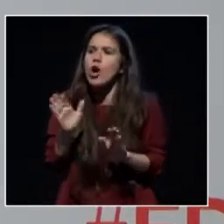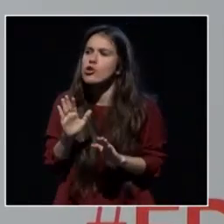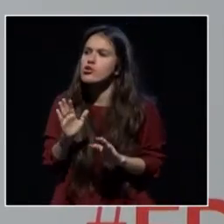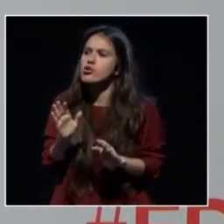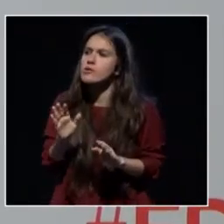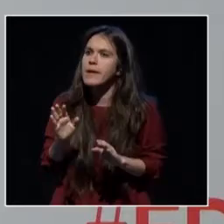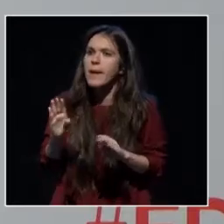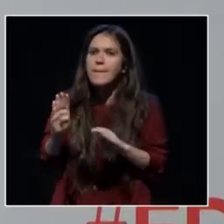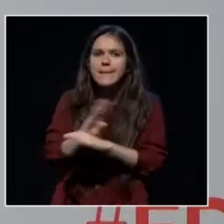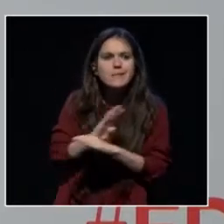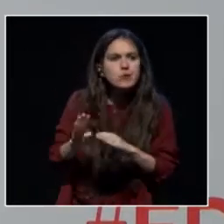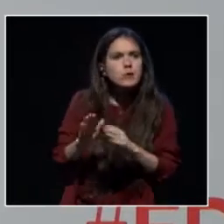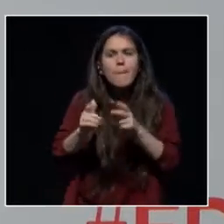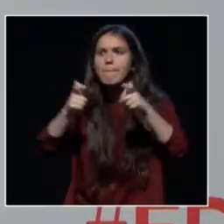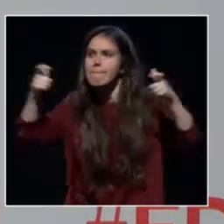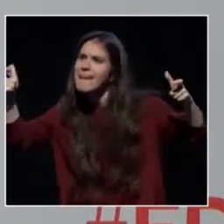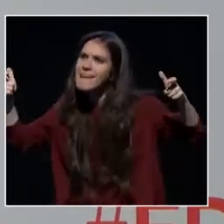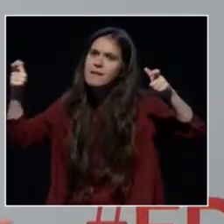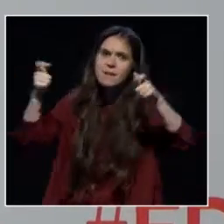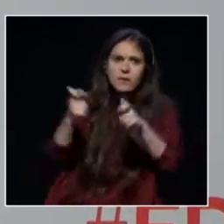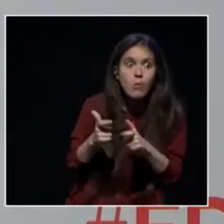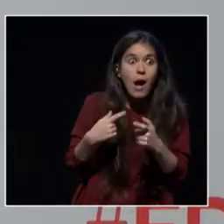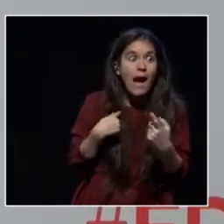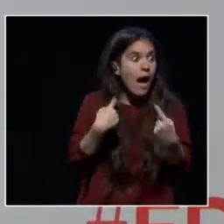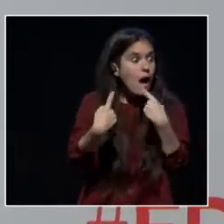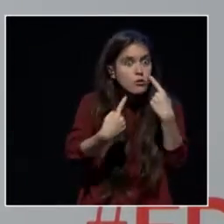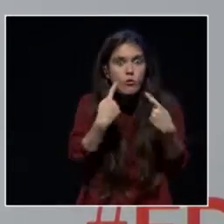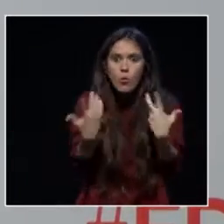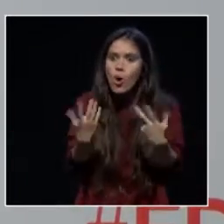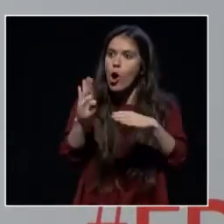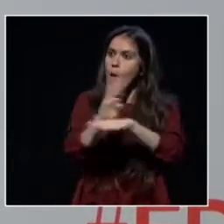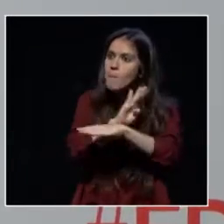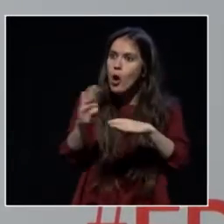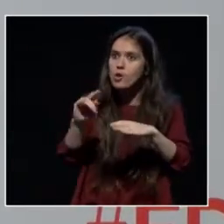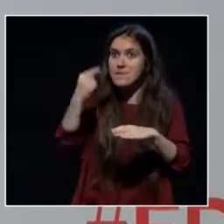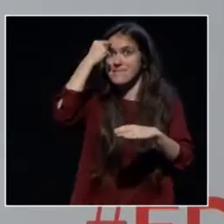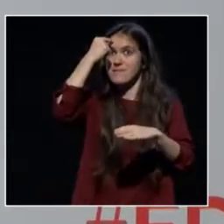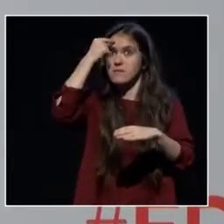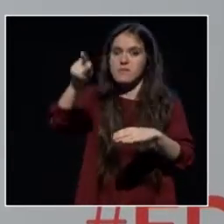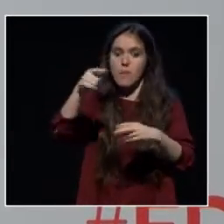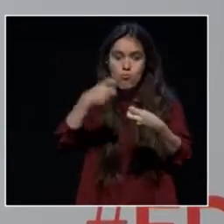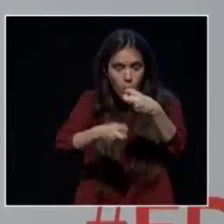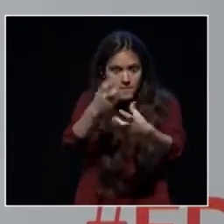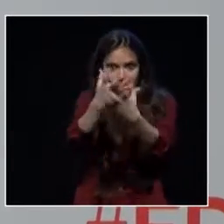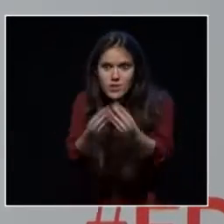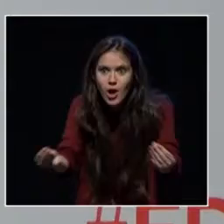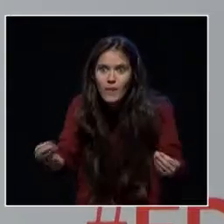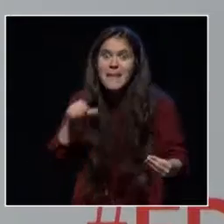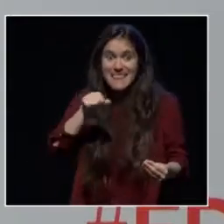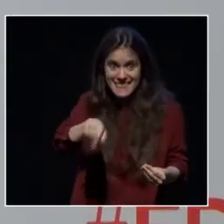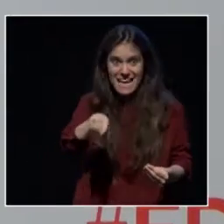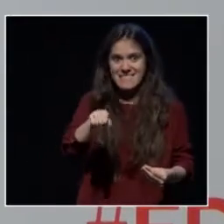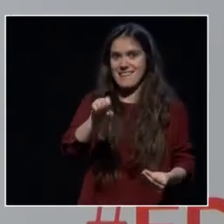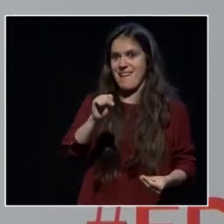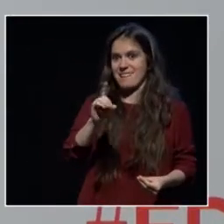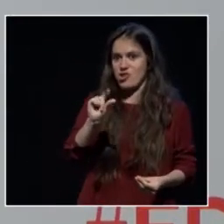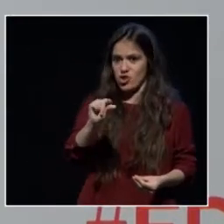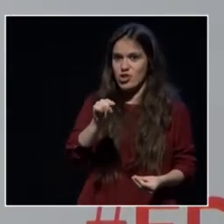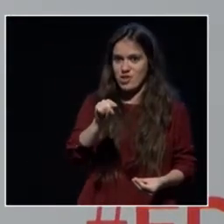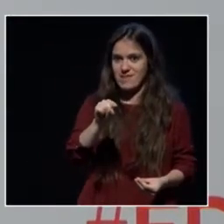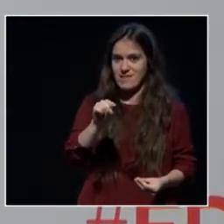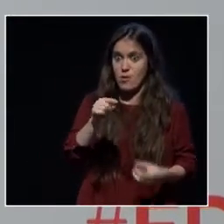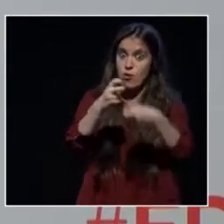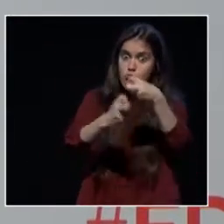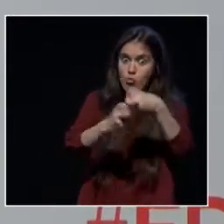is big, whether the size is small, I'm talking about business to solve problem. That's what the SDGs are all about, is problem. So